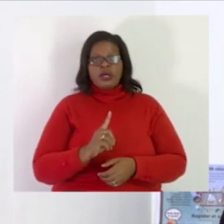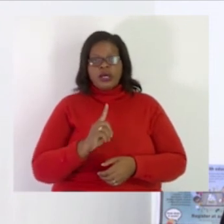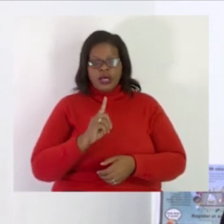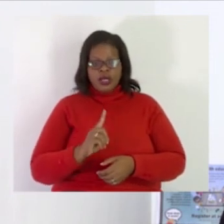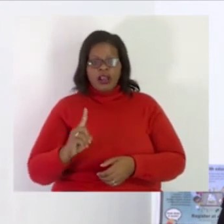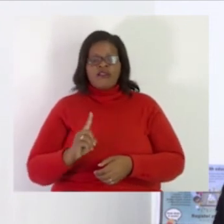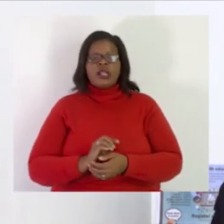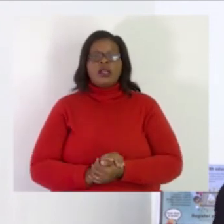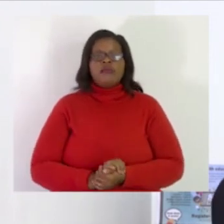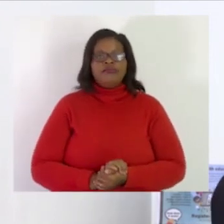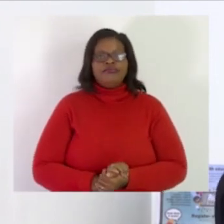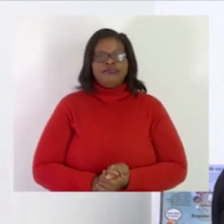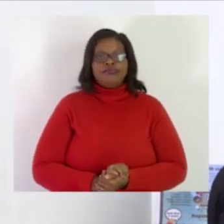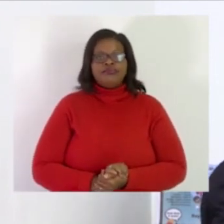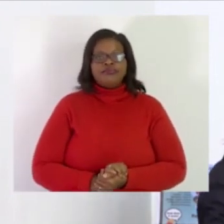10,111.